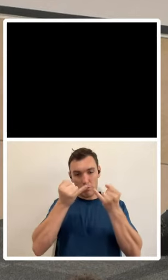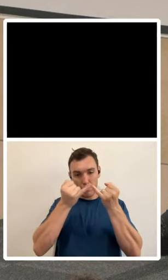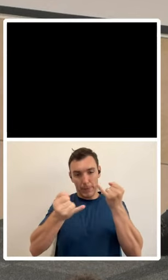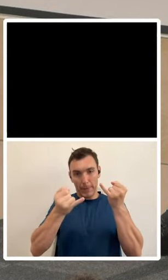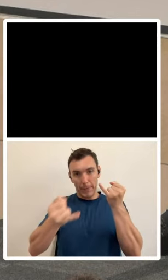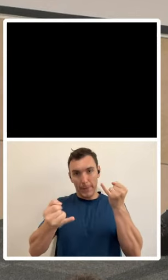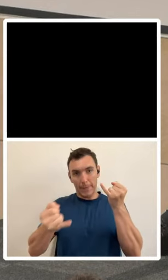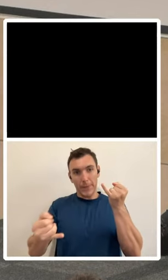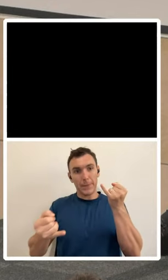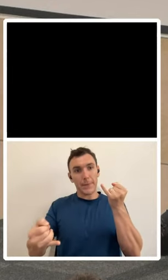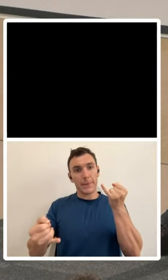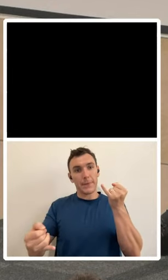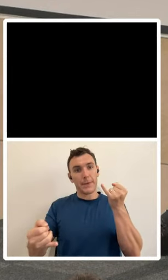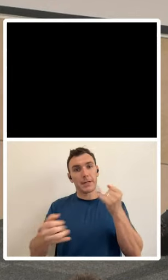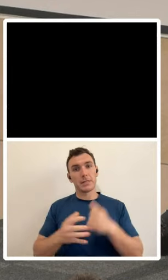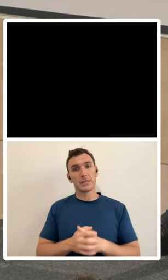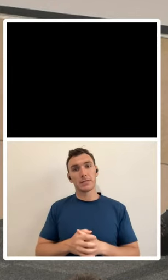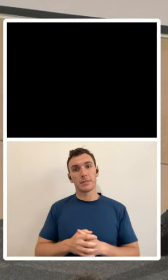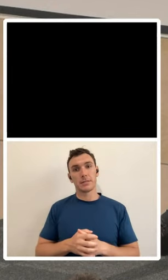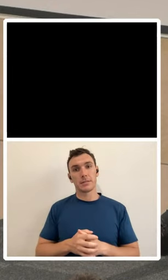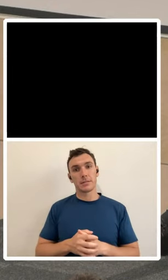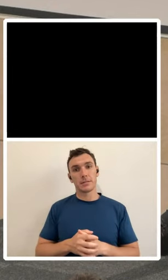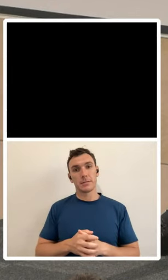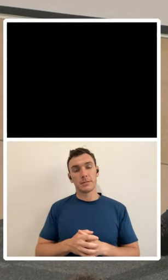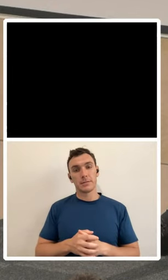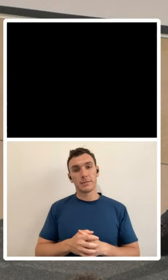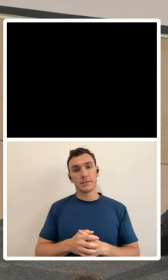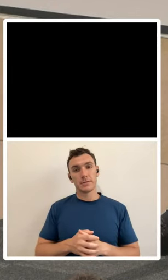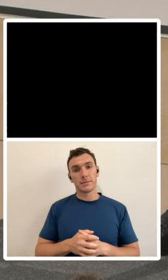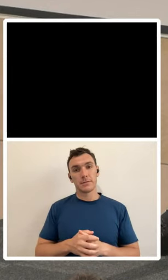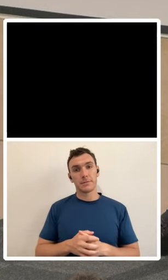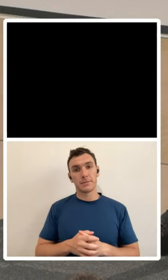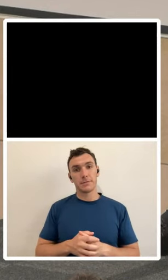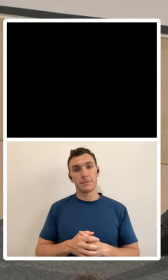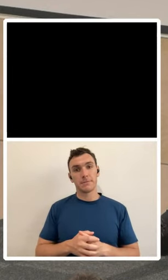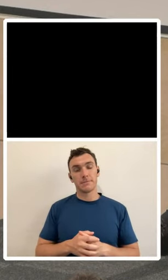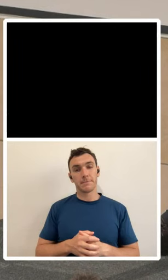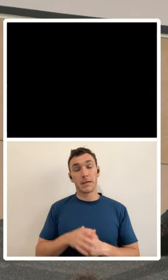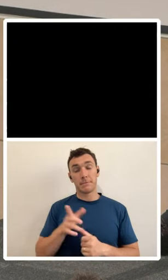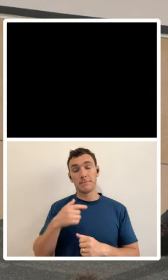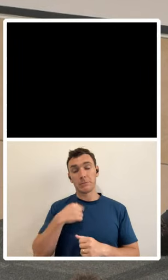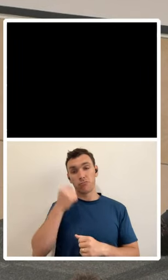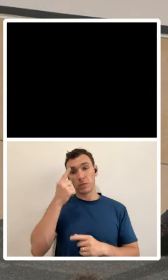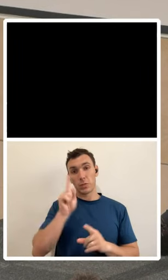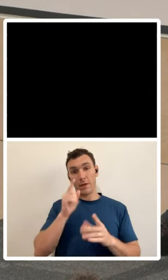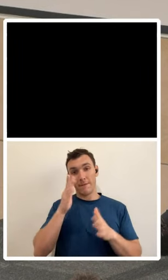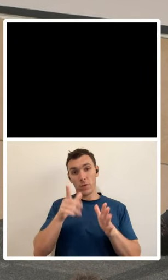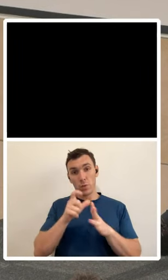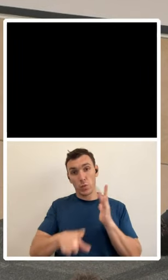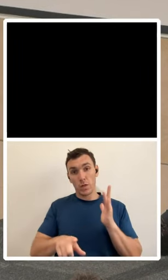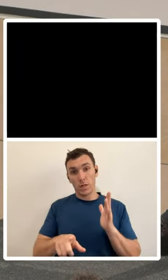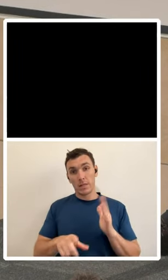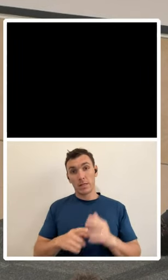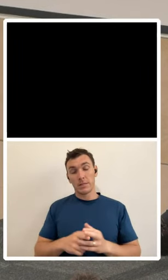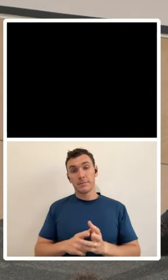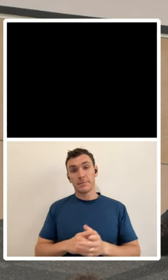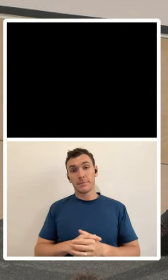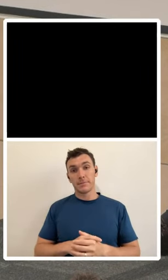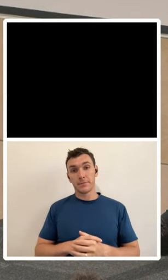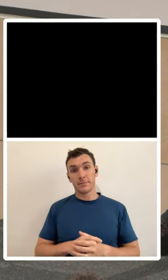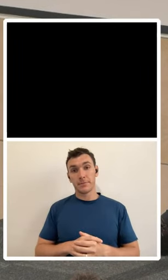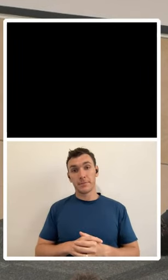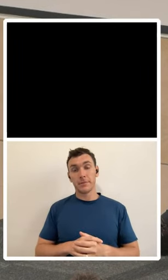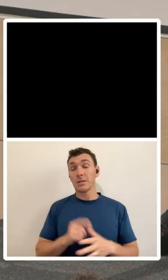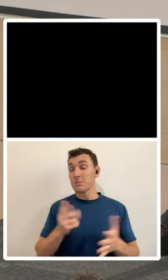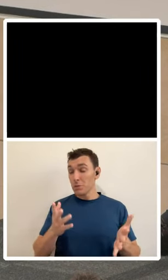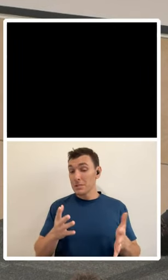green euro dollars. Yeah. Because that's what we're trained to do. And that is what places, you know, I don't hate this place. I like this place. I had a great time here. But that is what places like this and